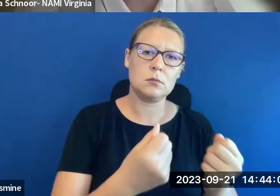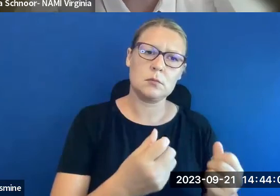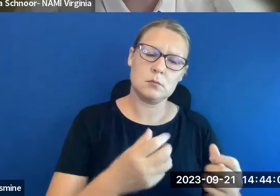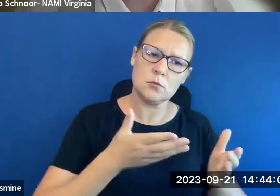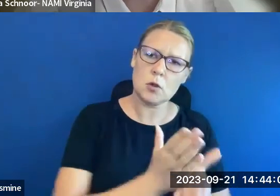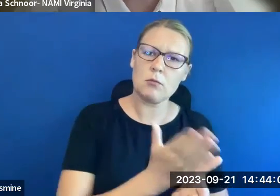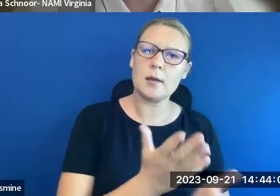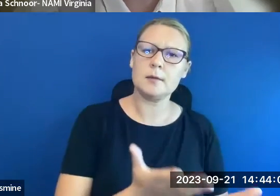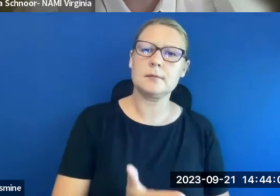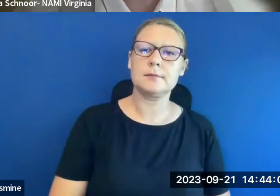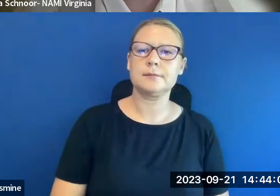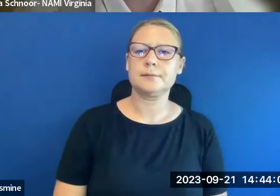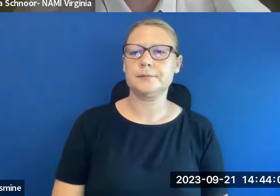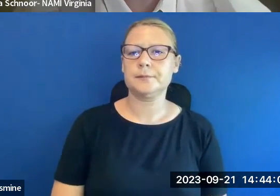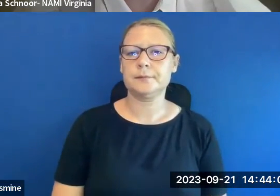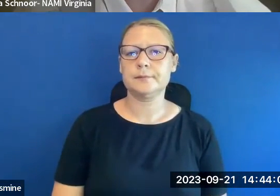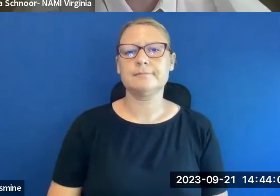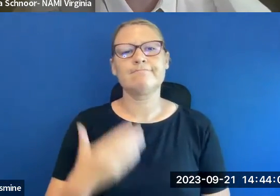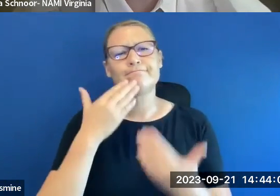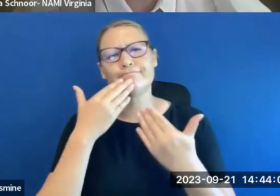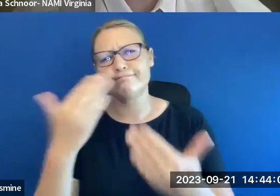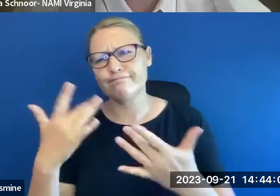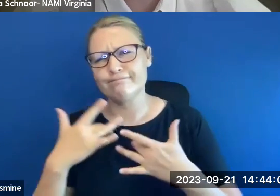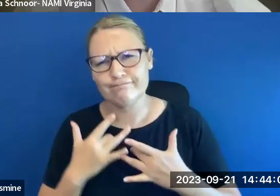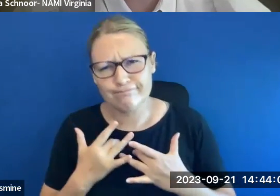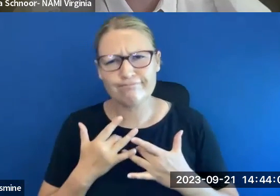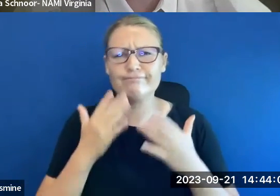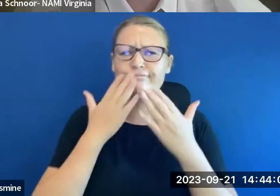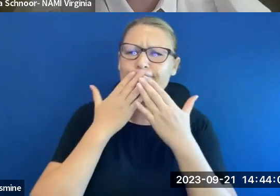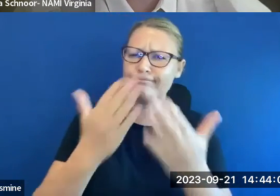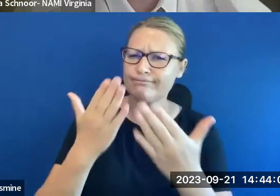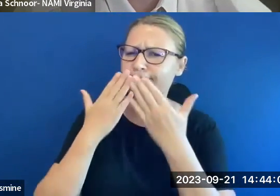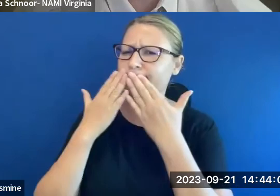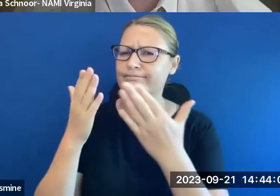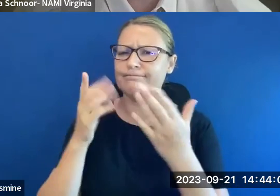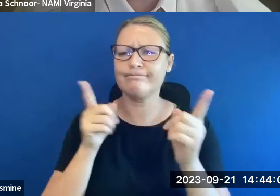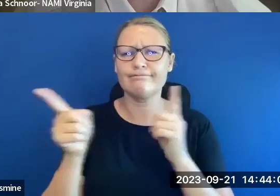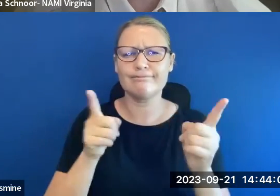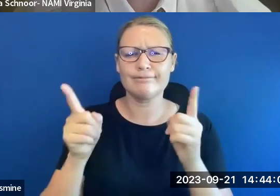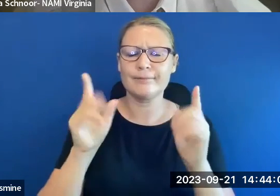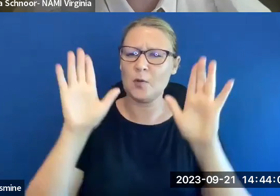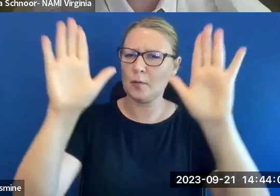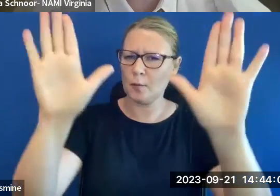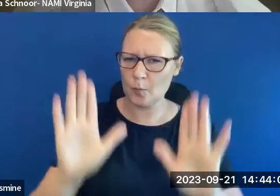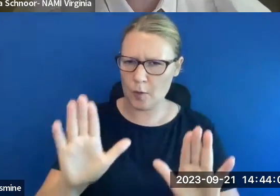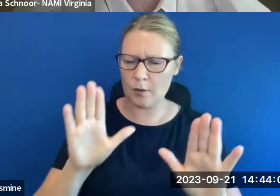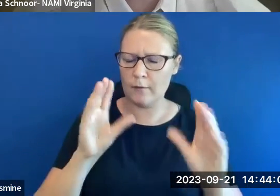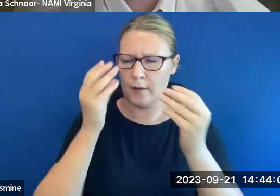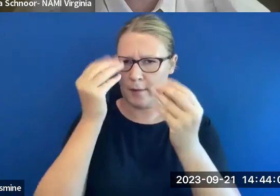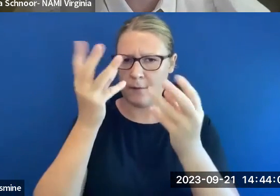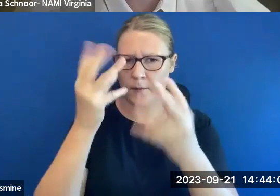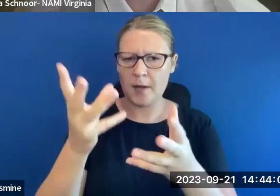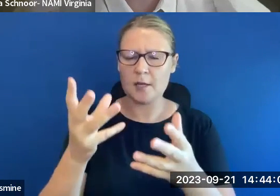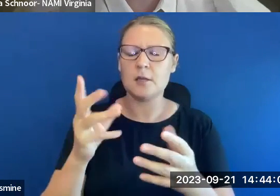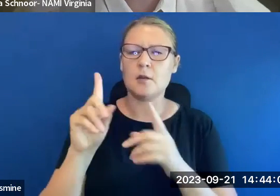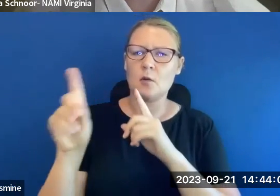Well, I'd like to extend my heartfelt thanks to you both for providing such wonderful information and for answering my questions over the last